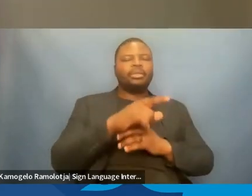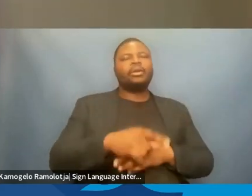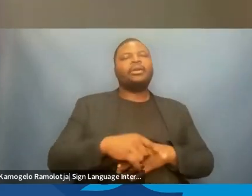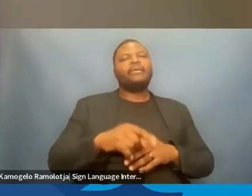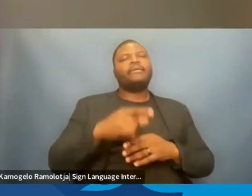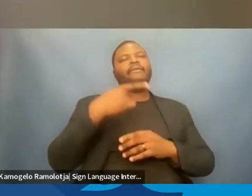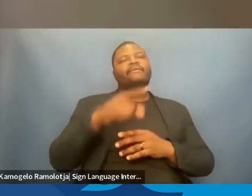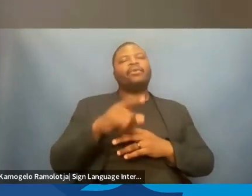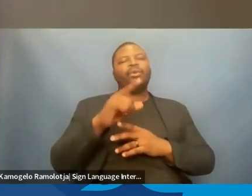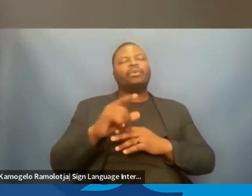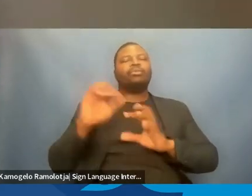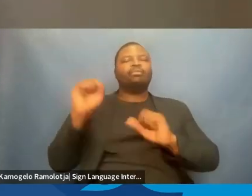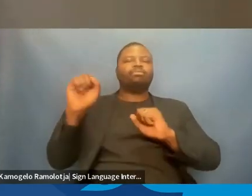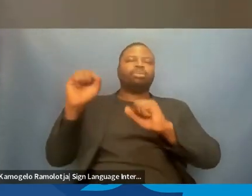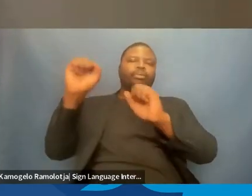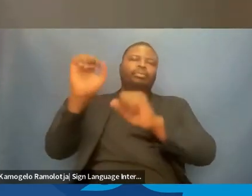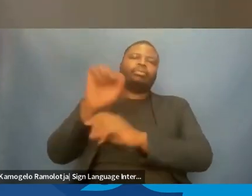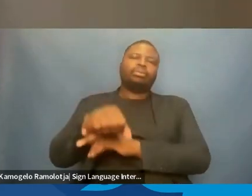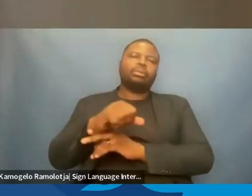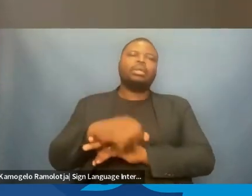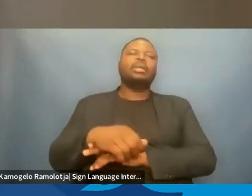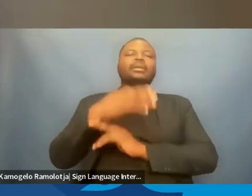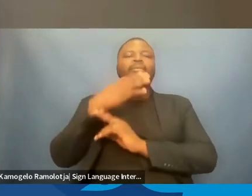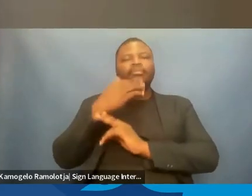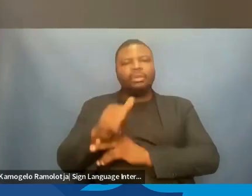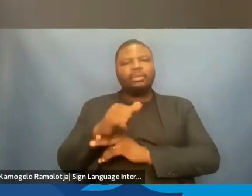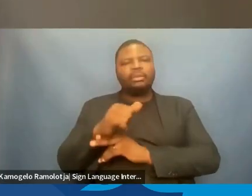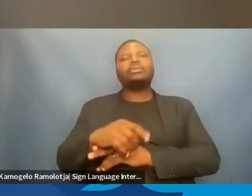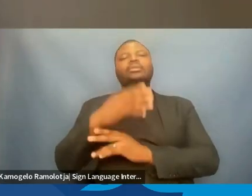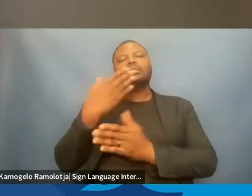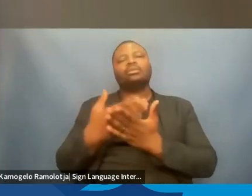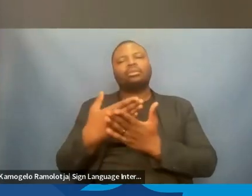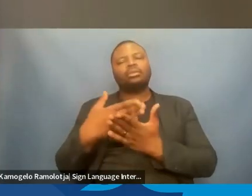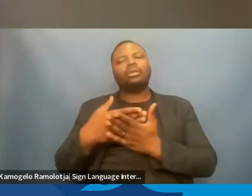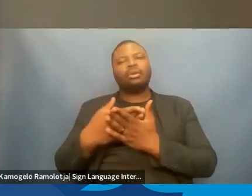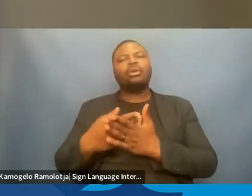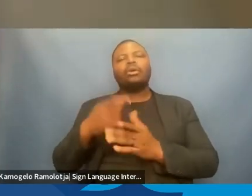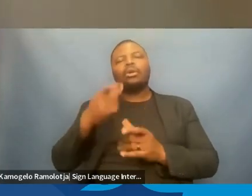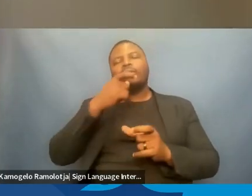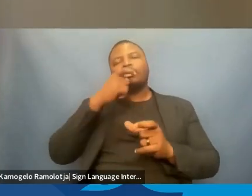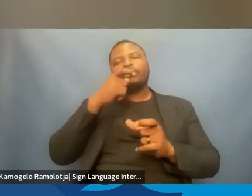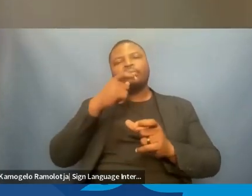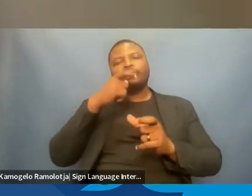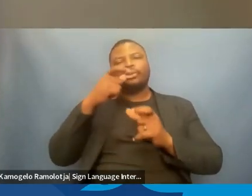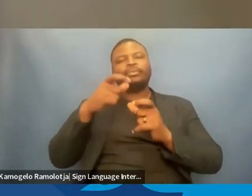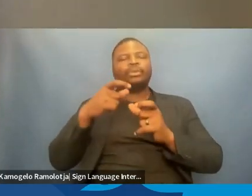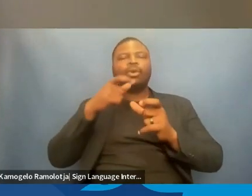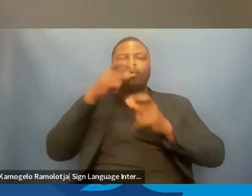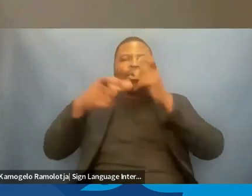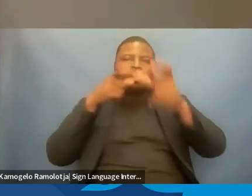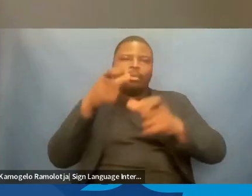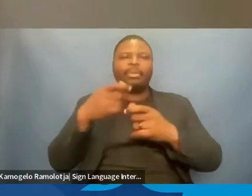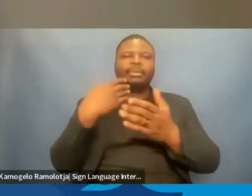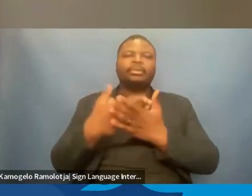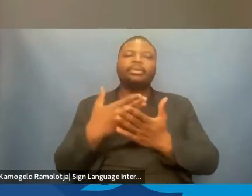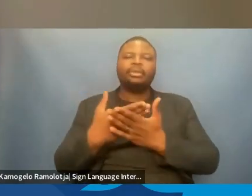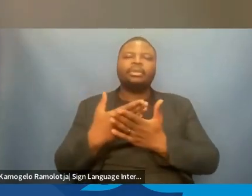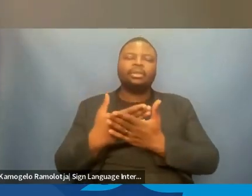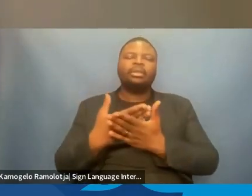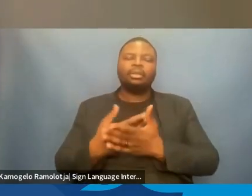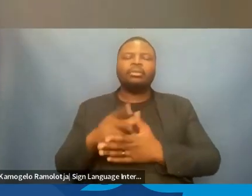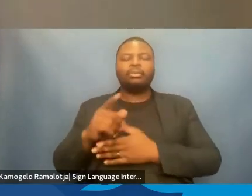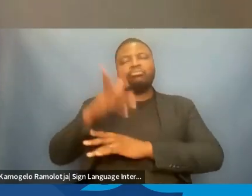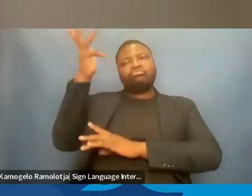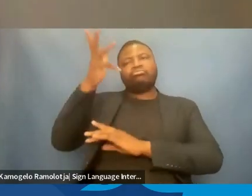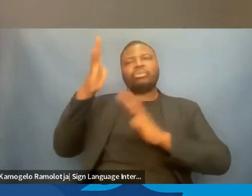that are able to go to the chat, you are welcome to do so, and we'll have the speakers respond or answer your questions